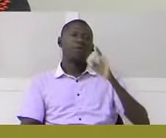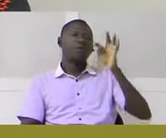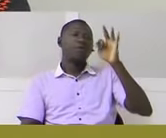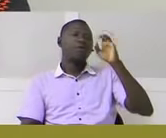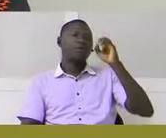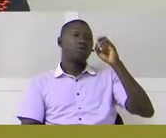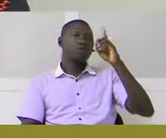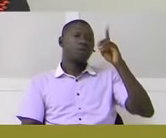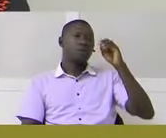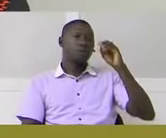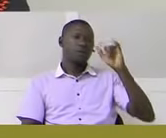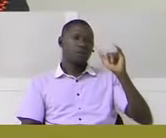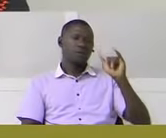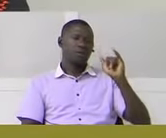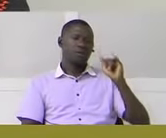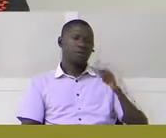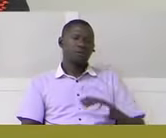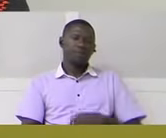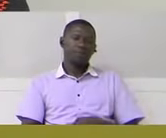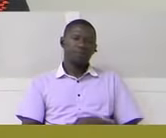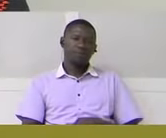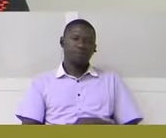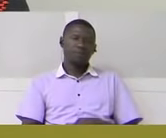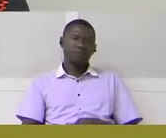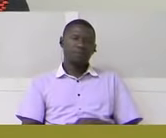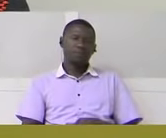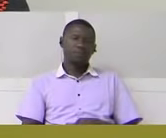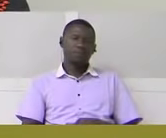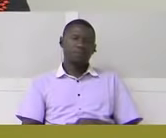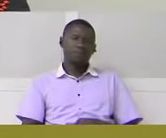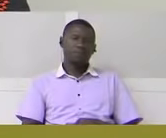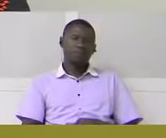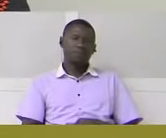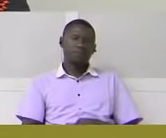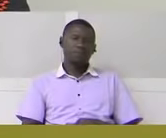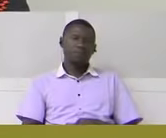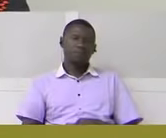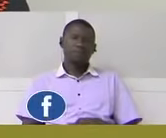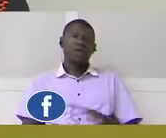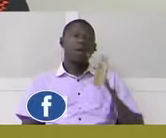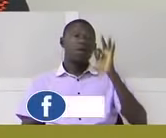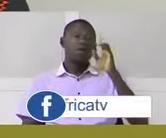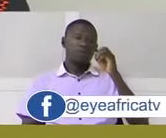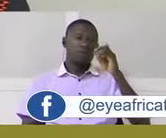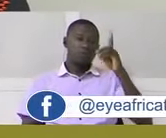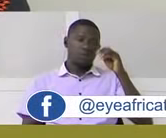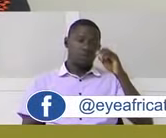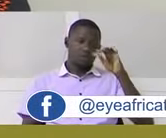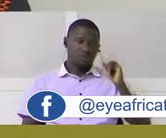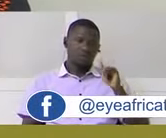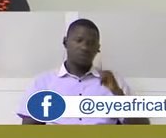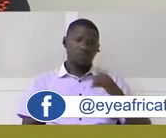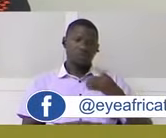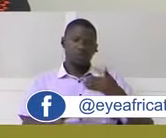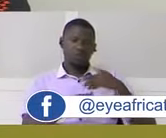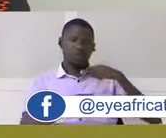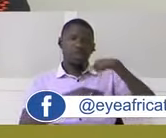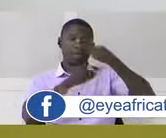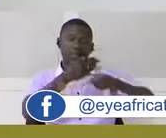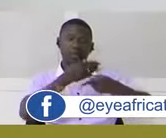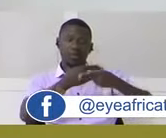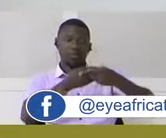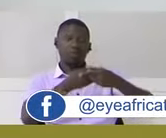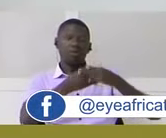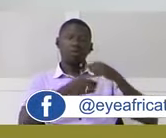Carola. Fode Jawla was next to me because I'm the first reserve vehicle and he was the second. Fode Jawla ben koma le me moto me ngobe fankanro